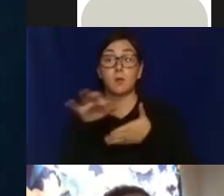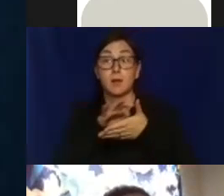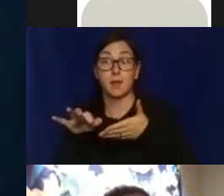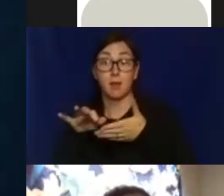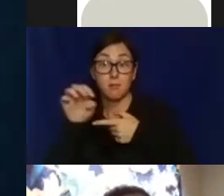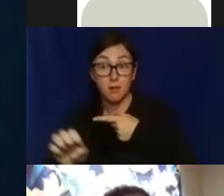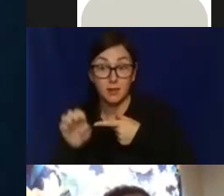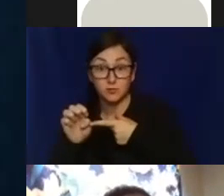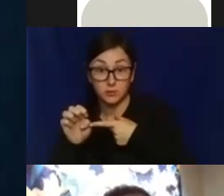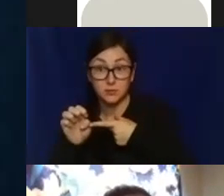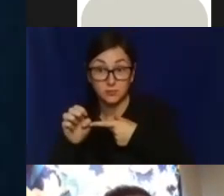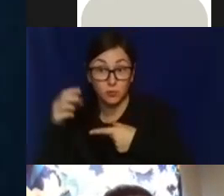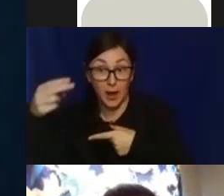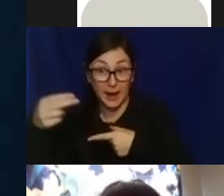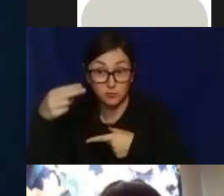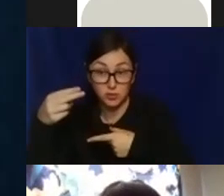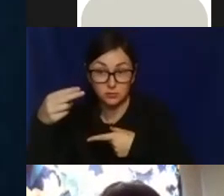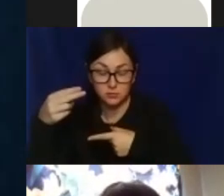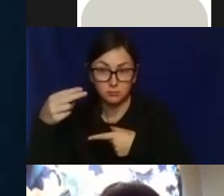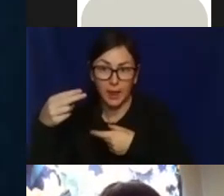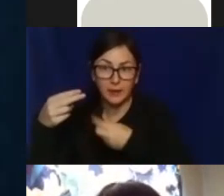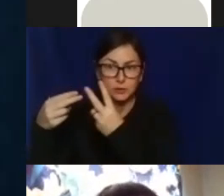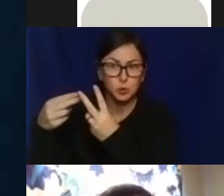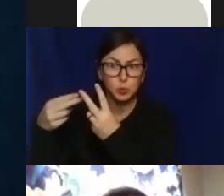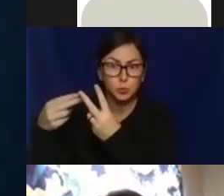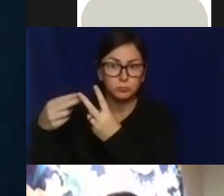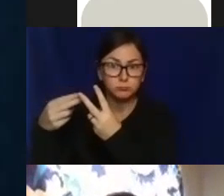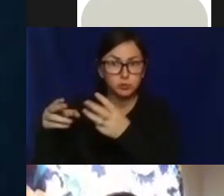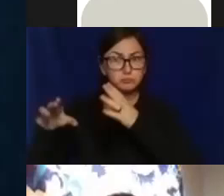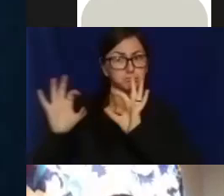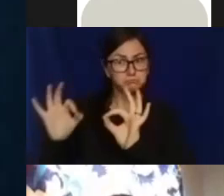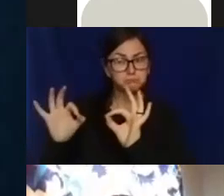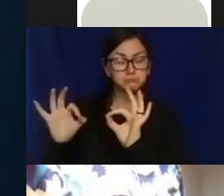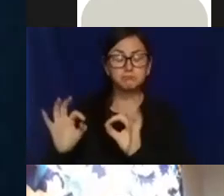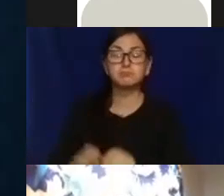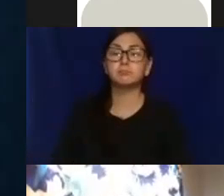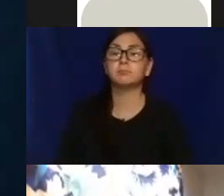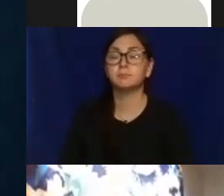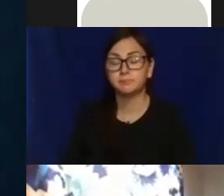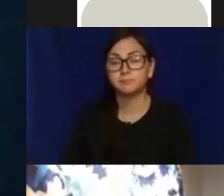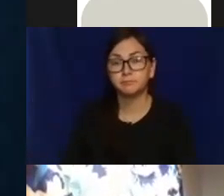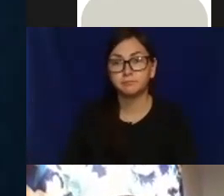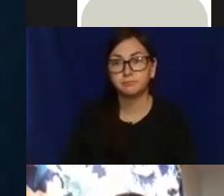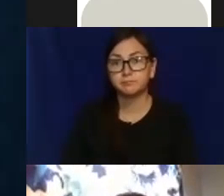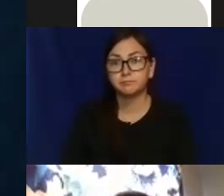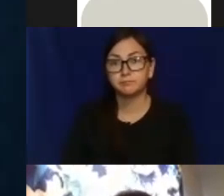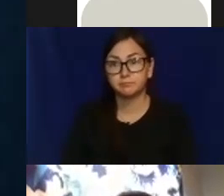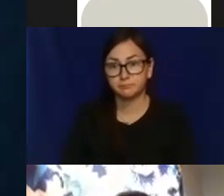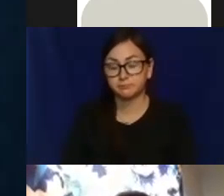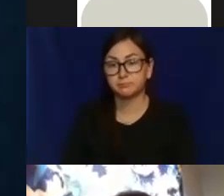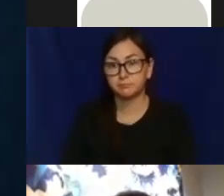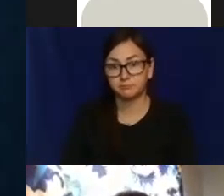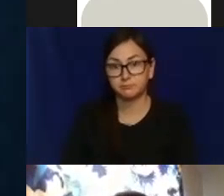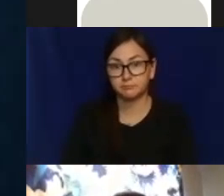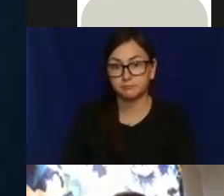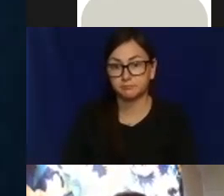2, which is consistent for hydrogen's Duet rule. And then I go back and I count all the electrons